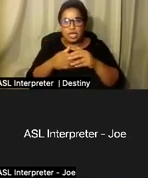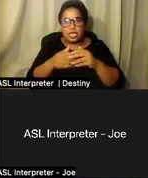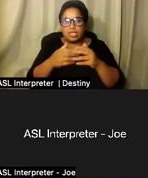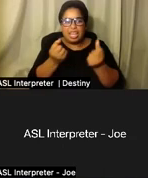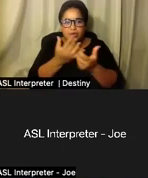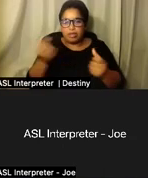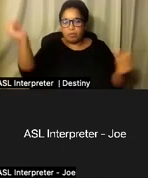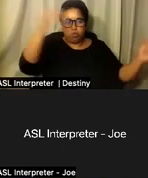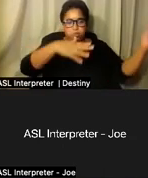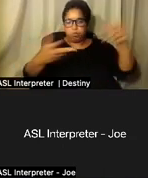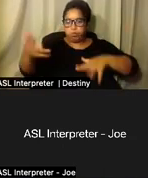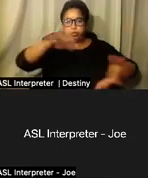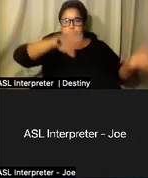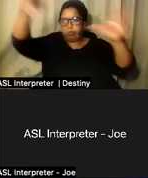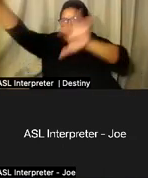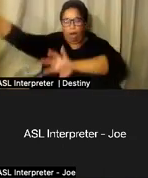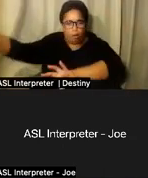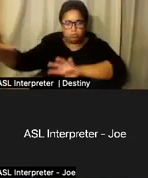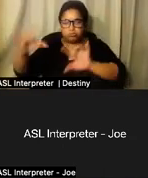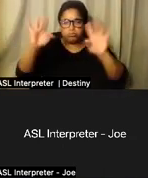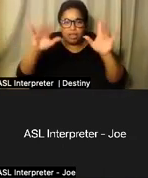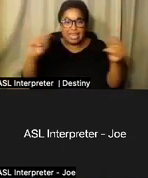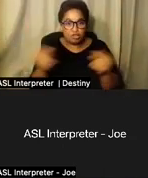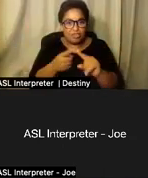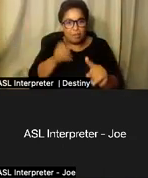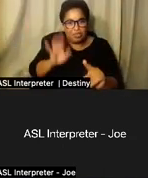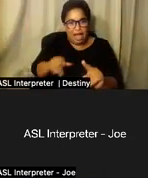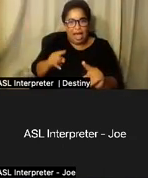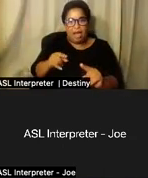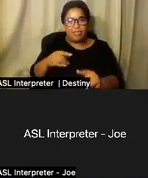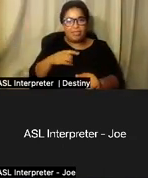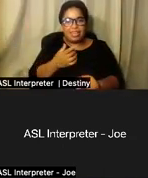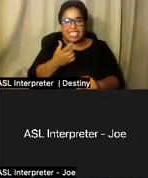So the injuries really are coming from that, the broken glass that